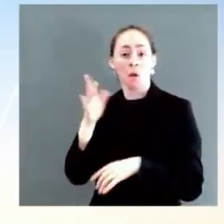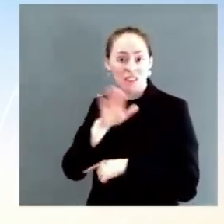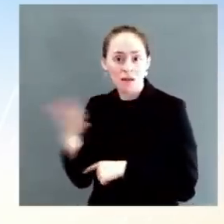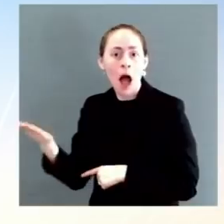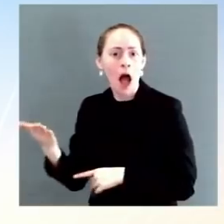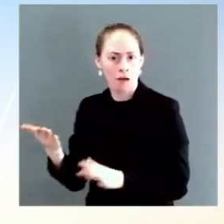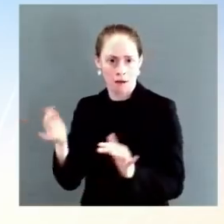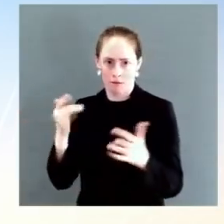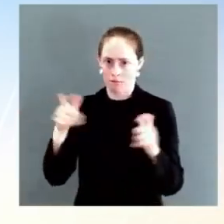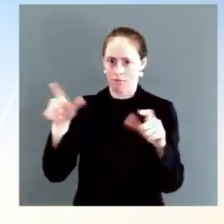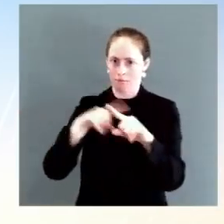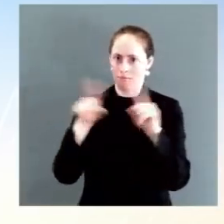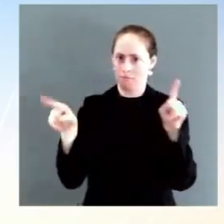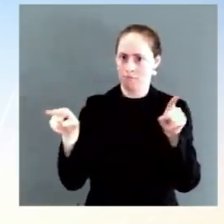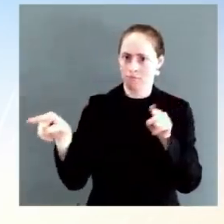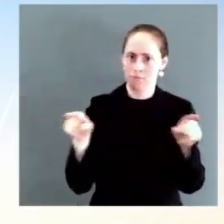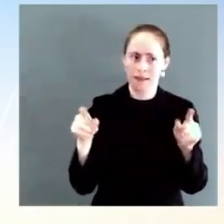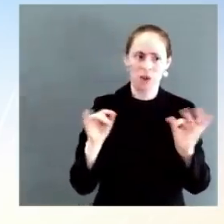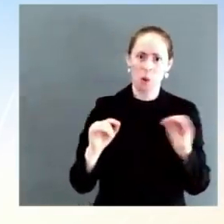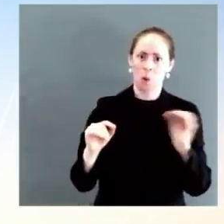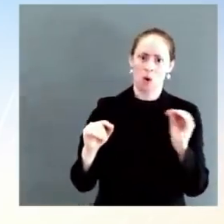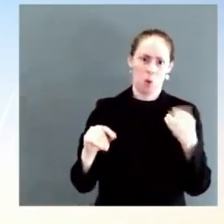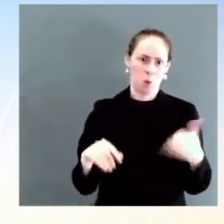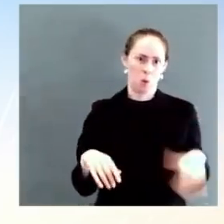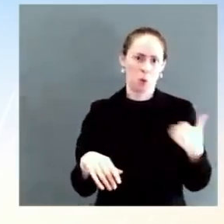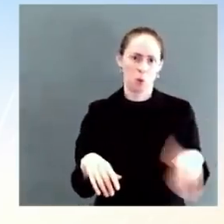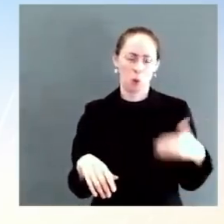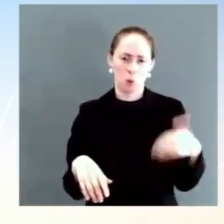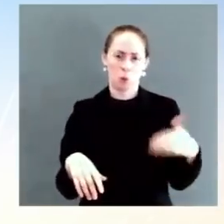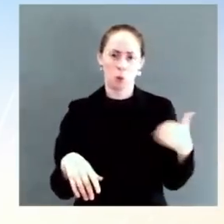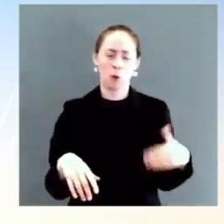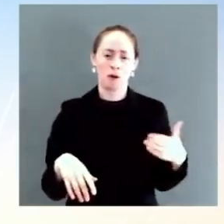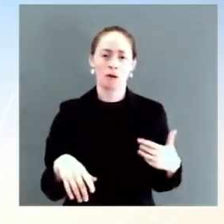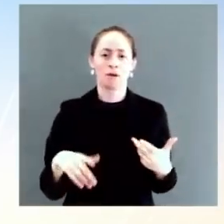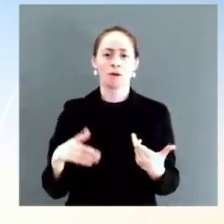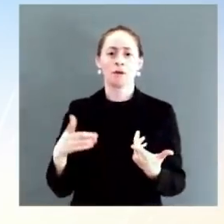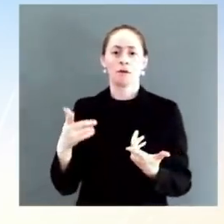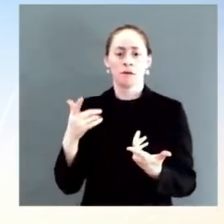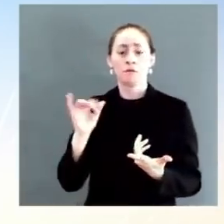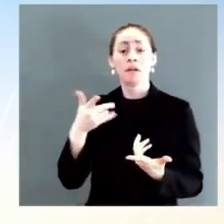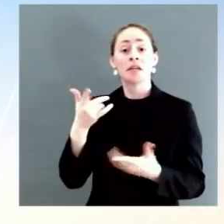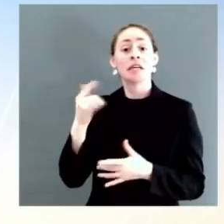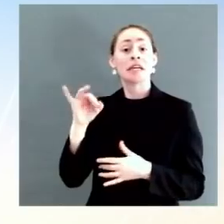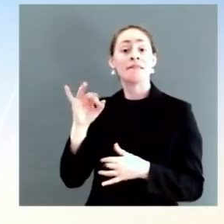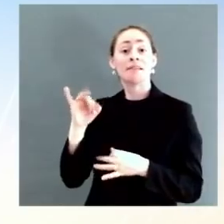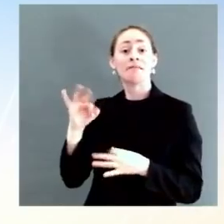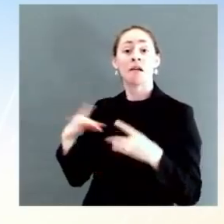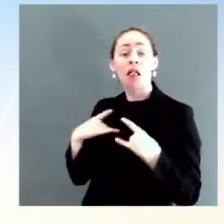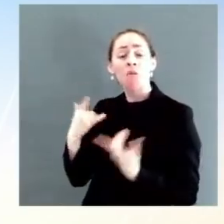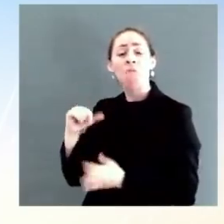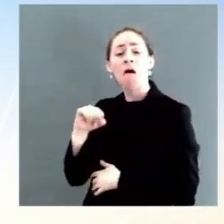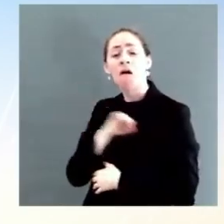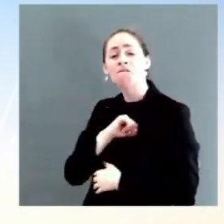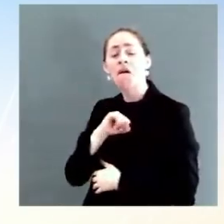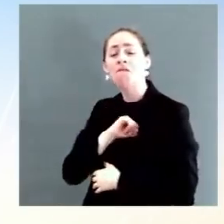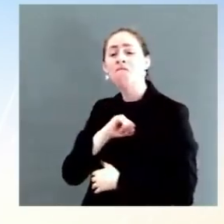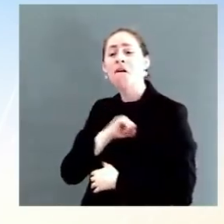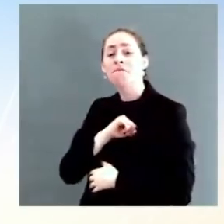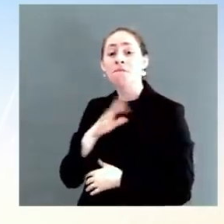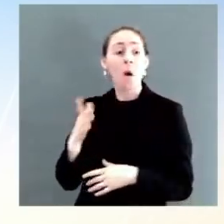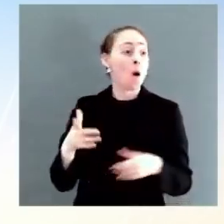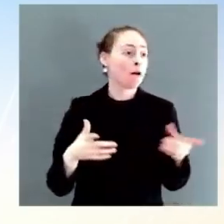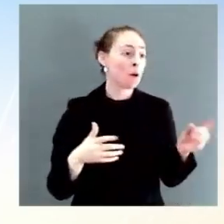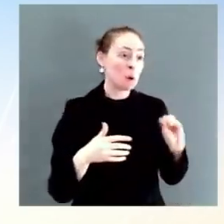community. So that has been our message for several months now to people across the country. there will be breakthrough cases, but certainly